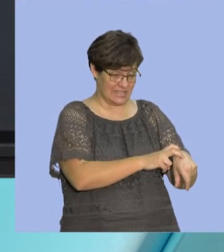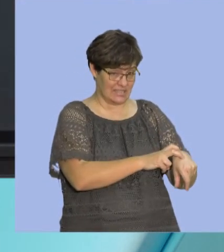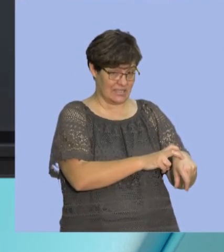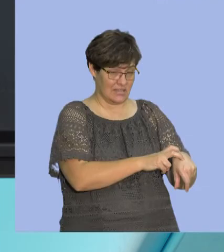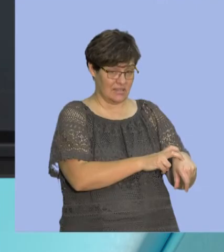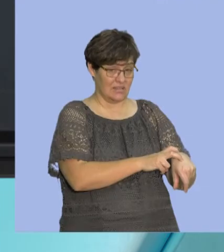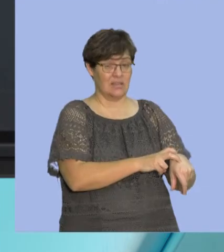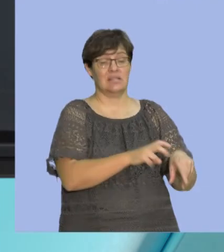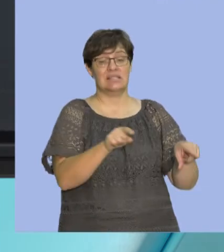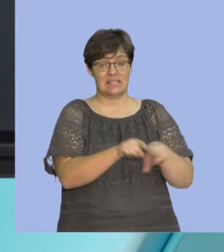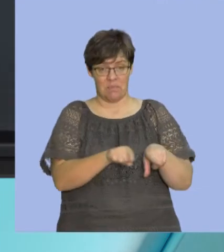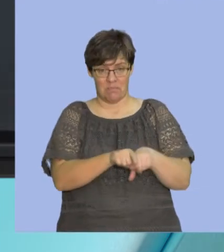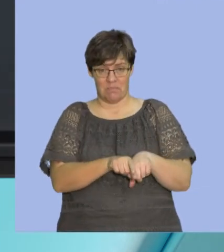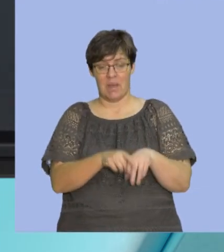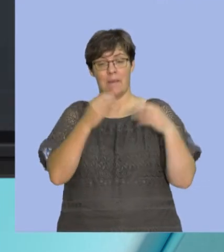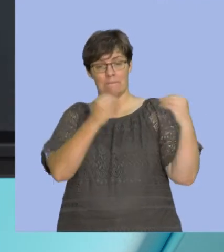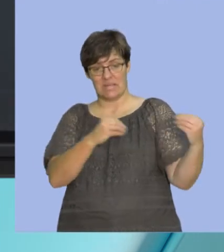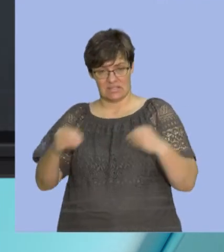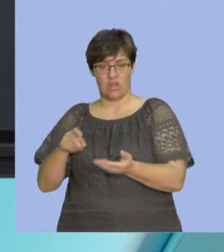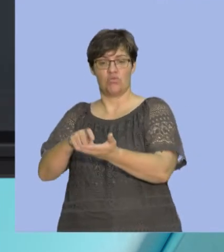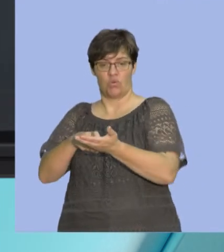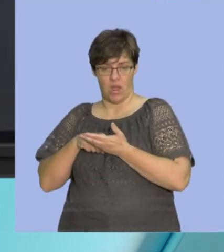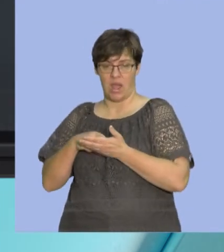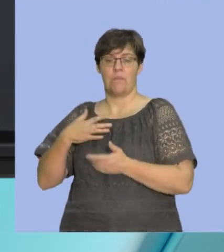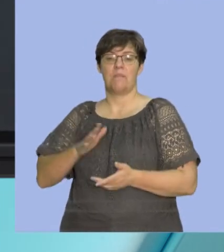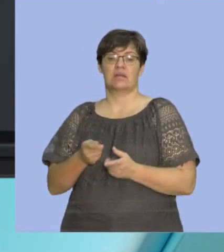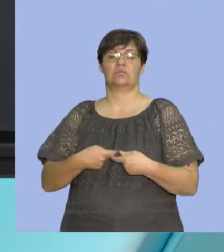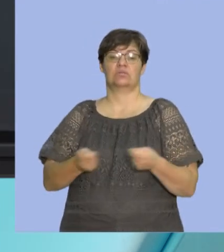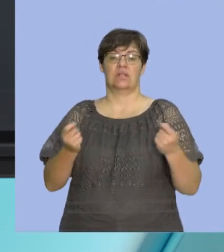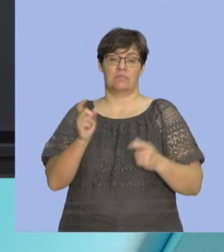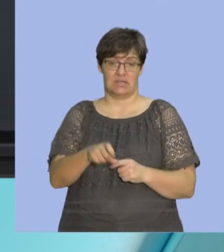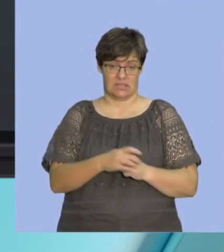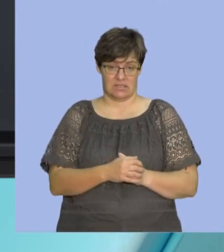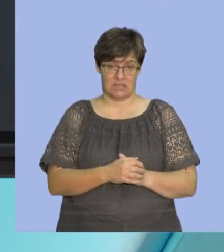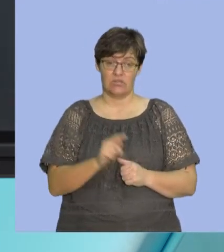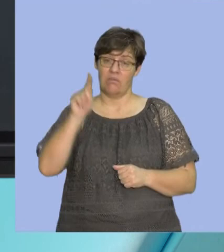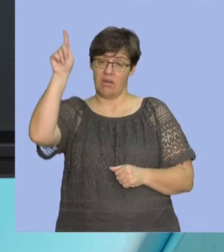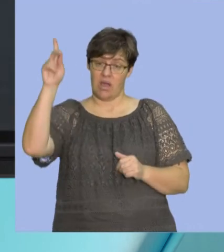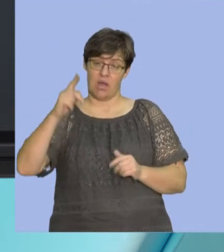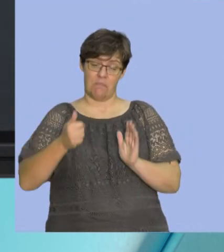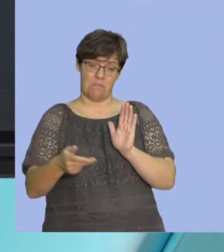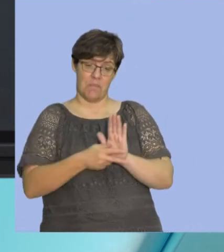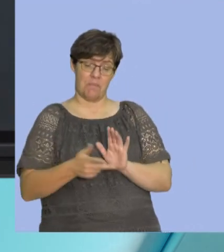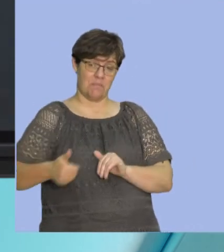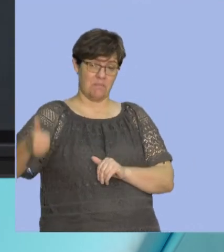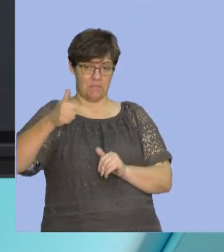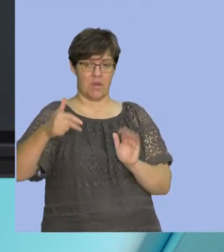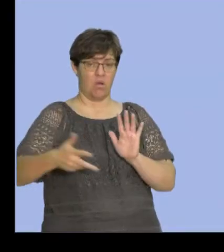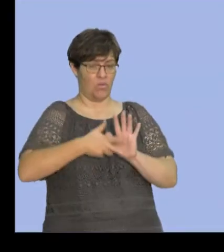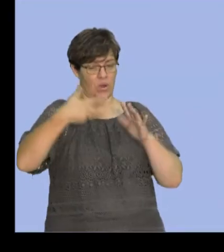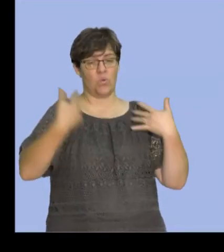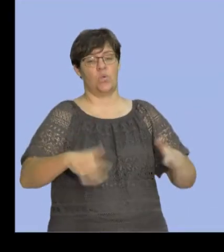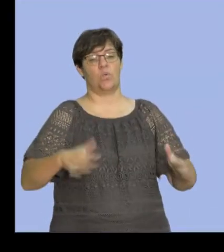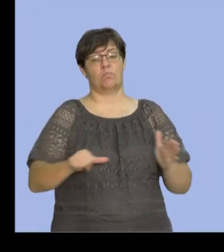and also it's what the business requires to sell. So therefore, the authorization is critical.